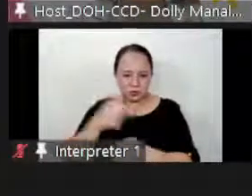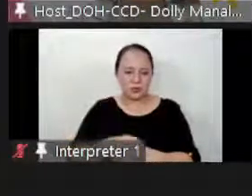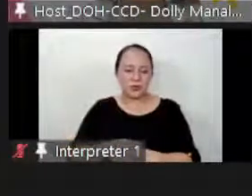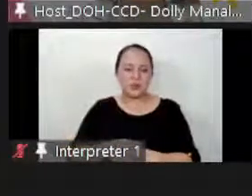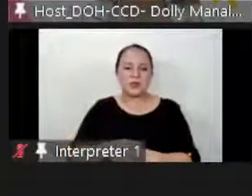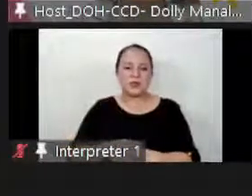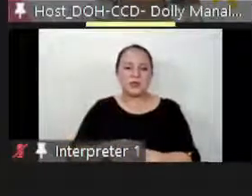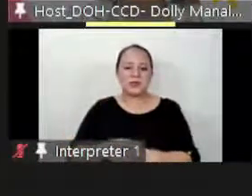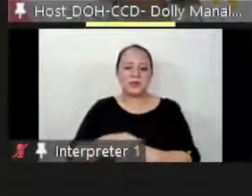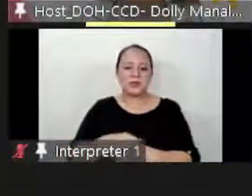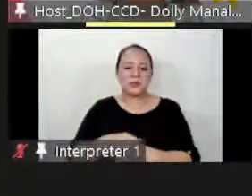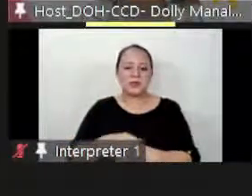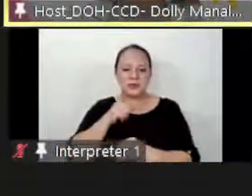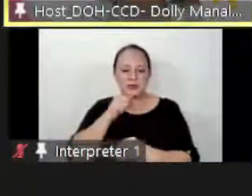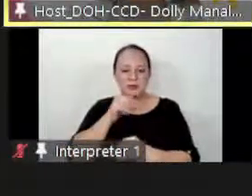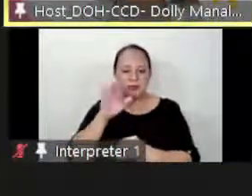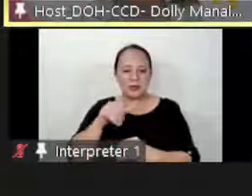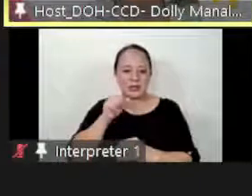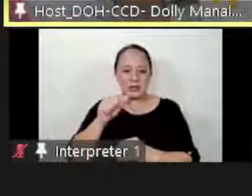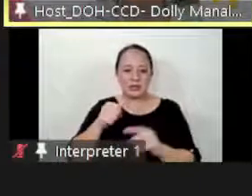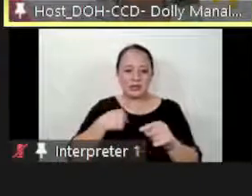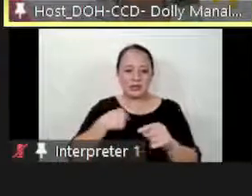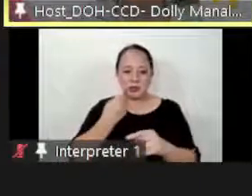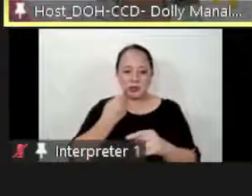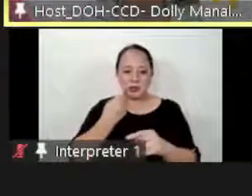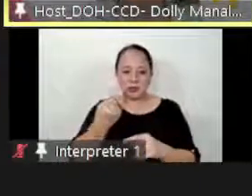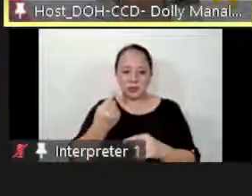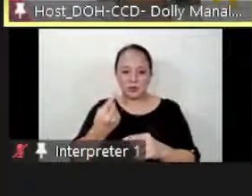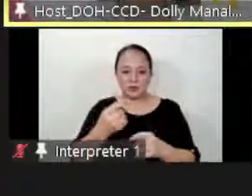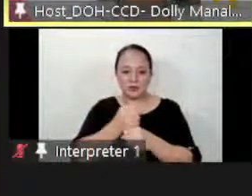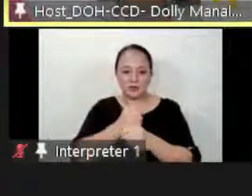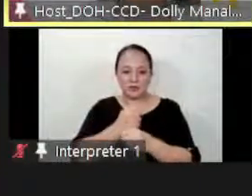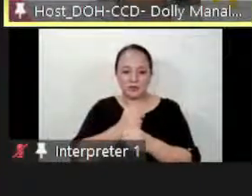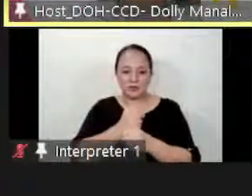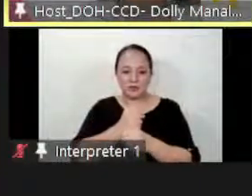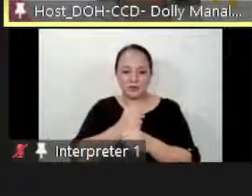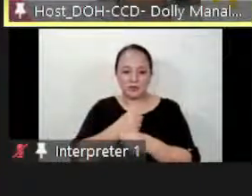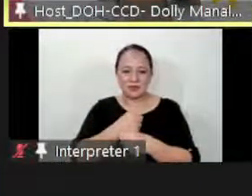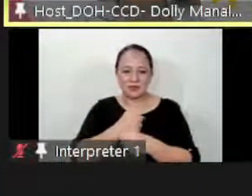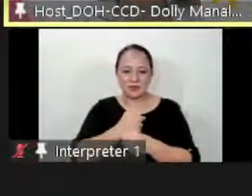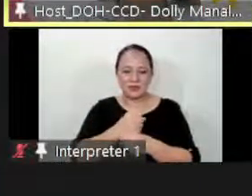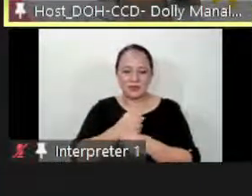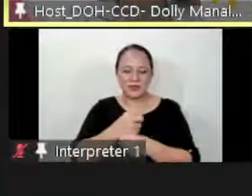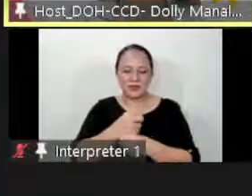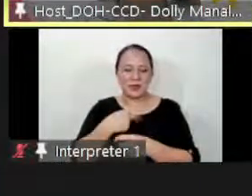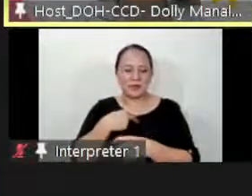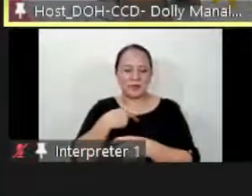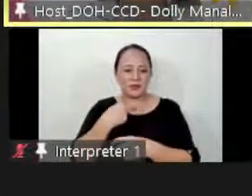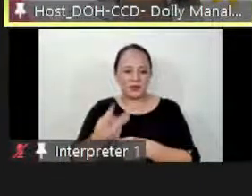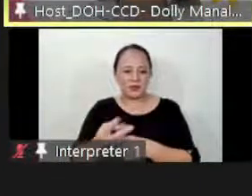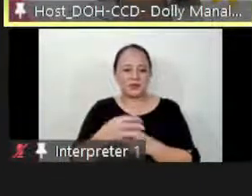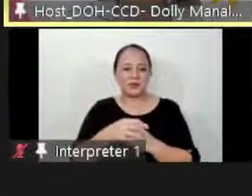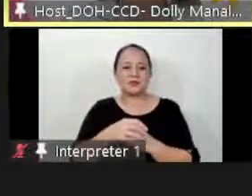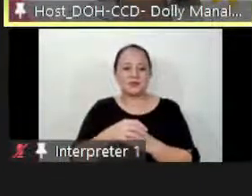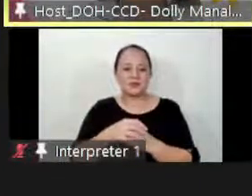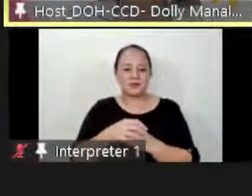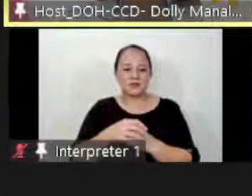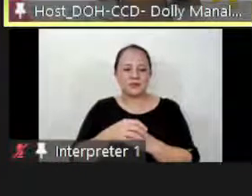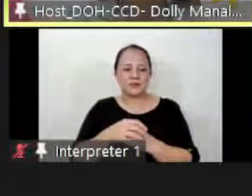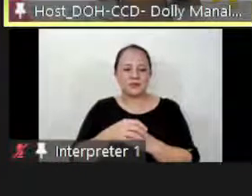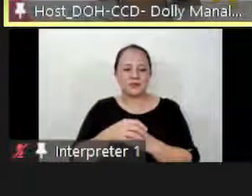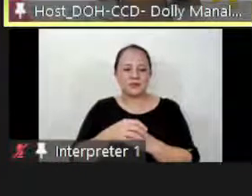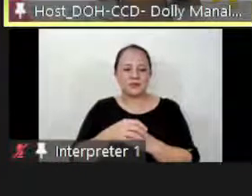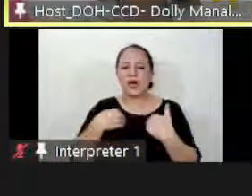is immortal not because he alone among creatures has an exhaustible voice, but because he